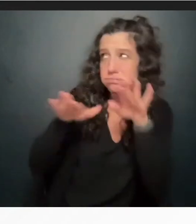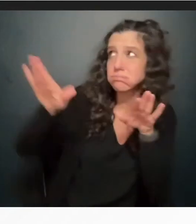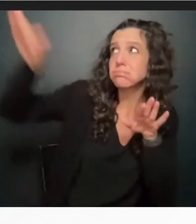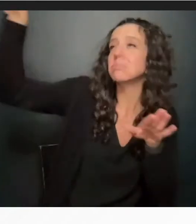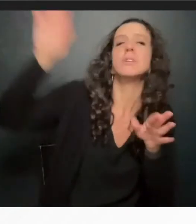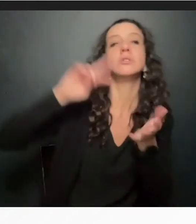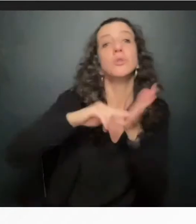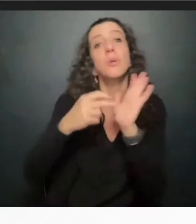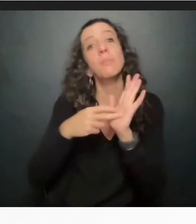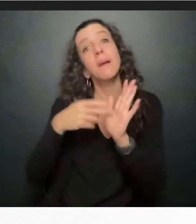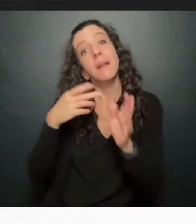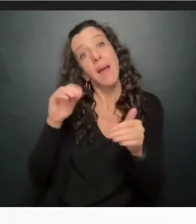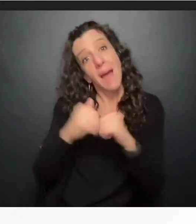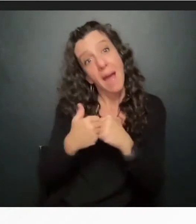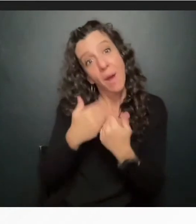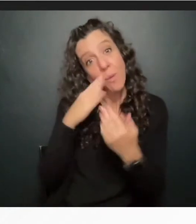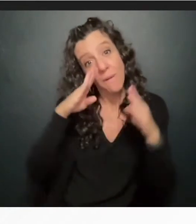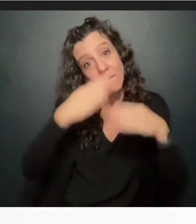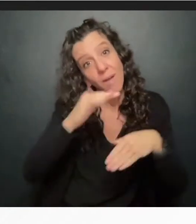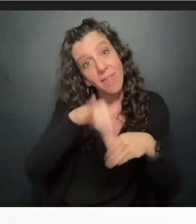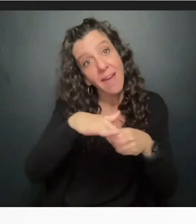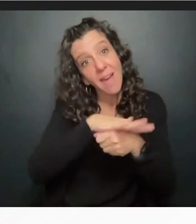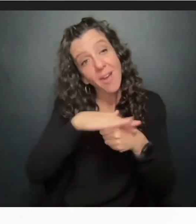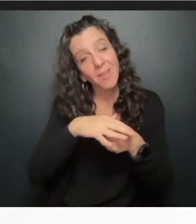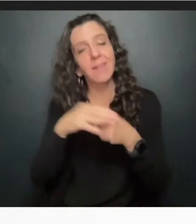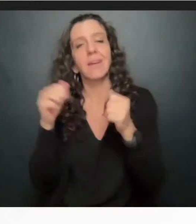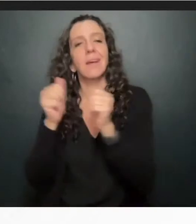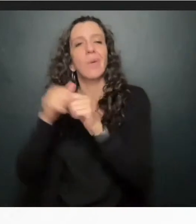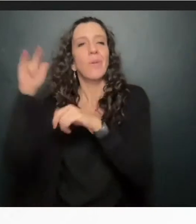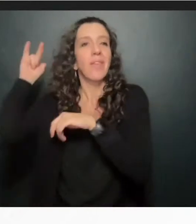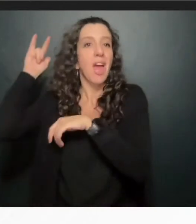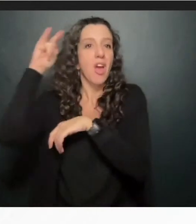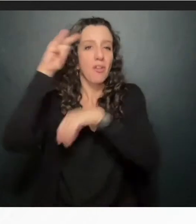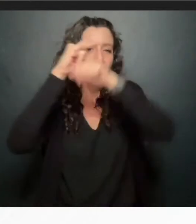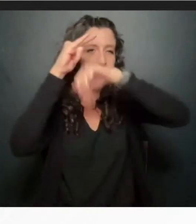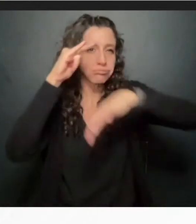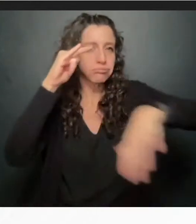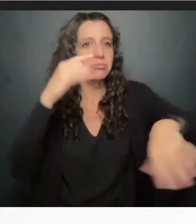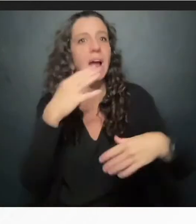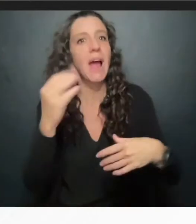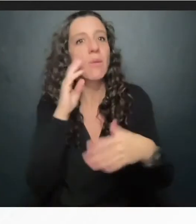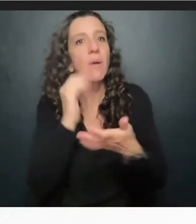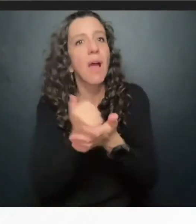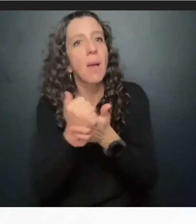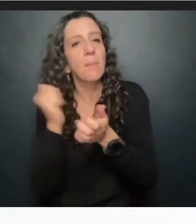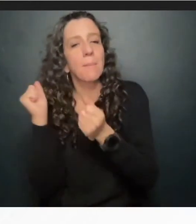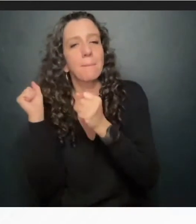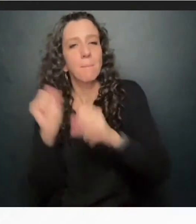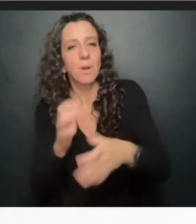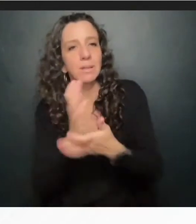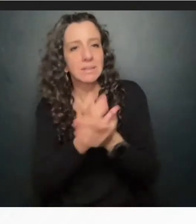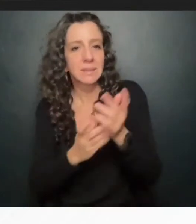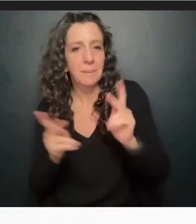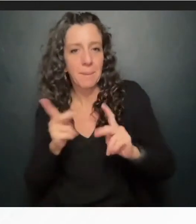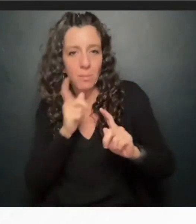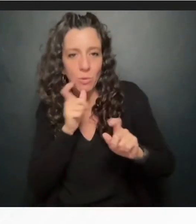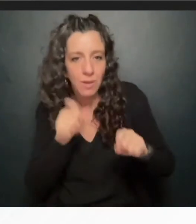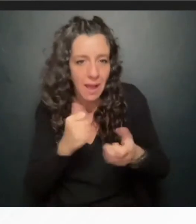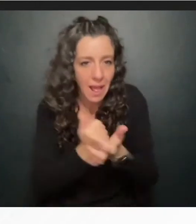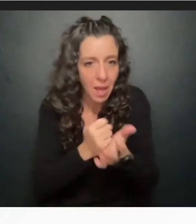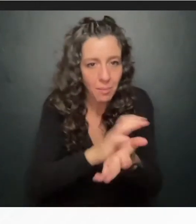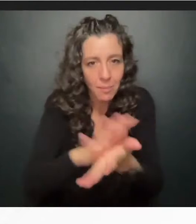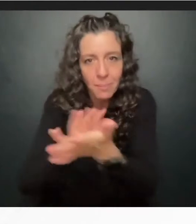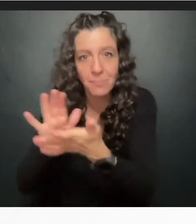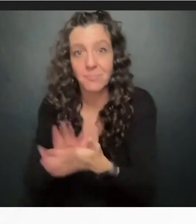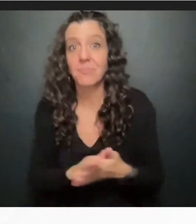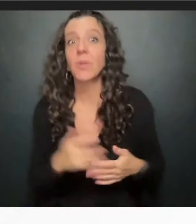aircraft, and we're going to focus out where we can get our hand crews in there to support those mop-up efforts. With that, we're feeling very confident in what